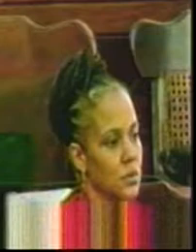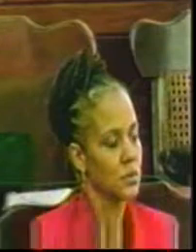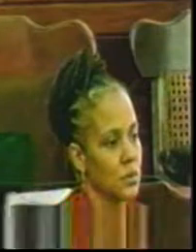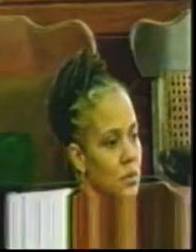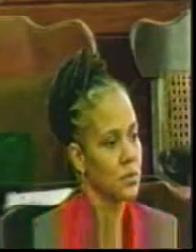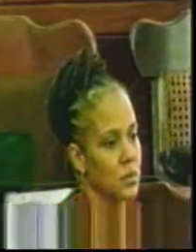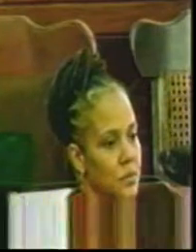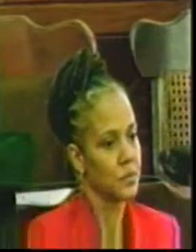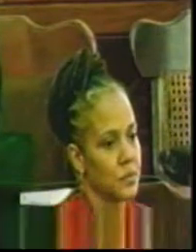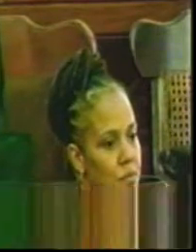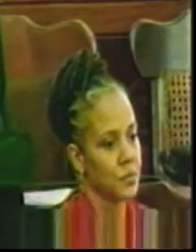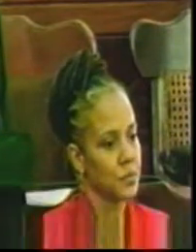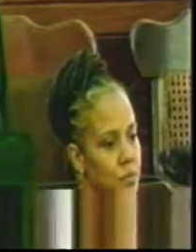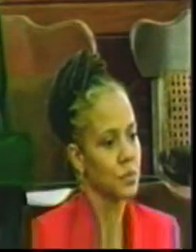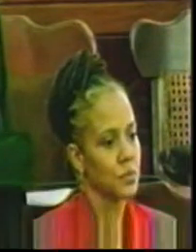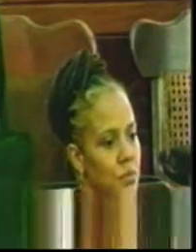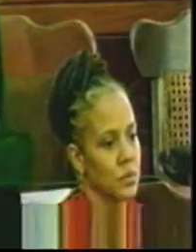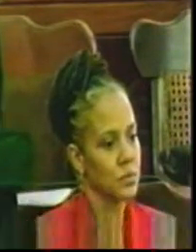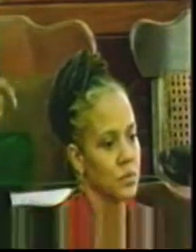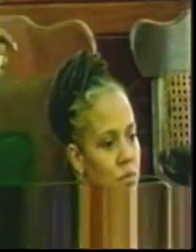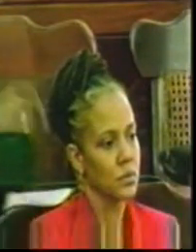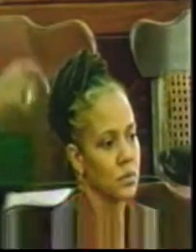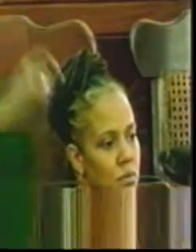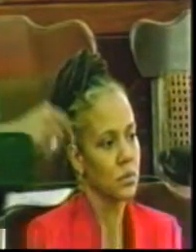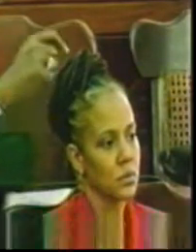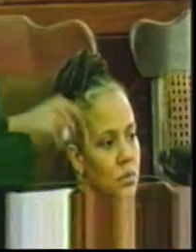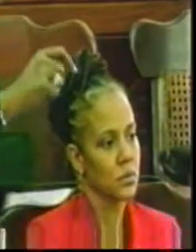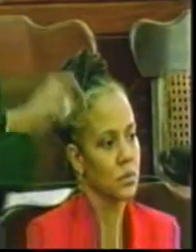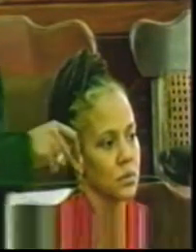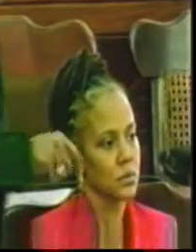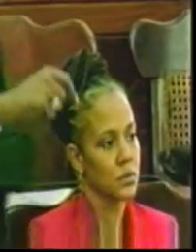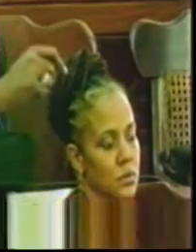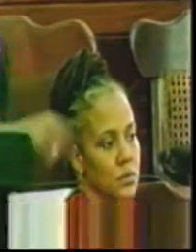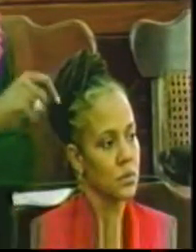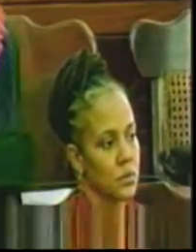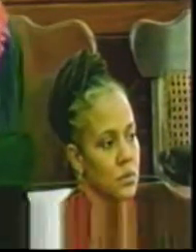19-month adjustment program. And this is what is